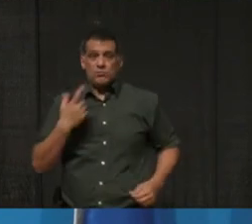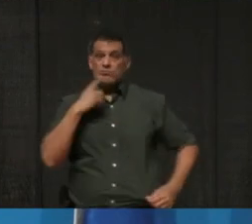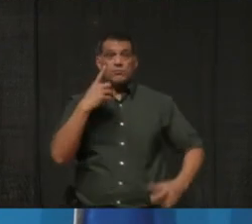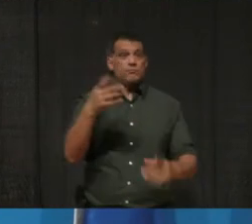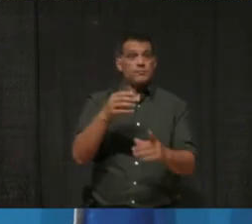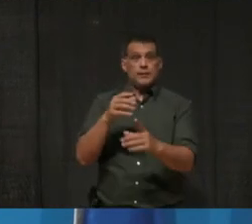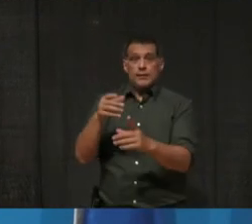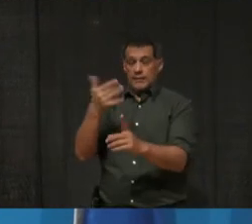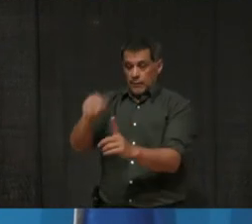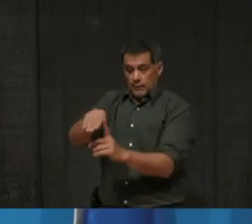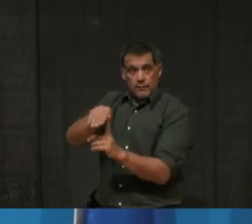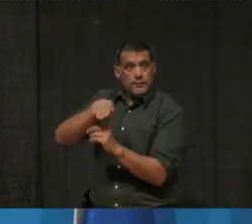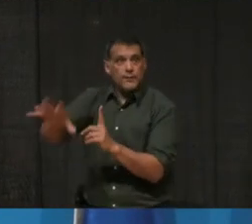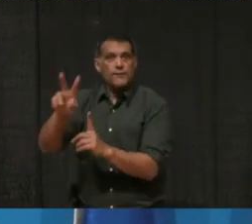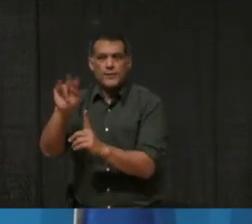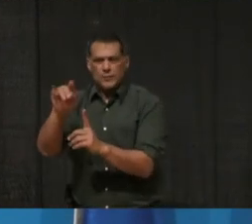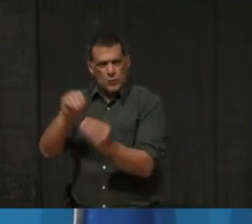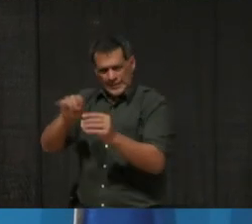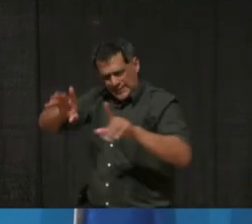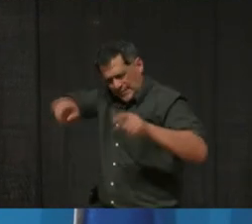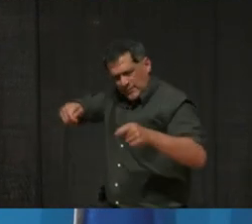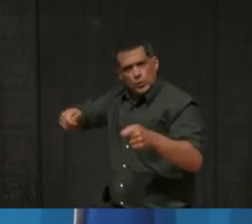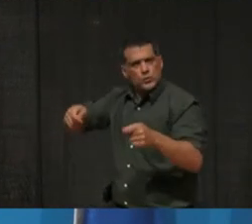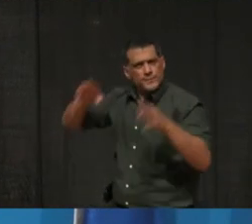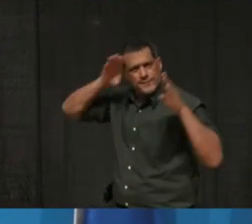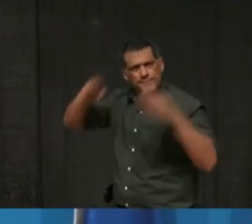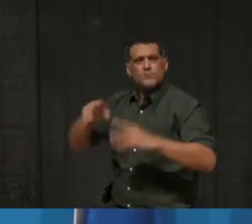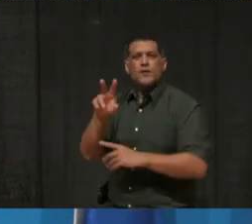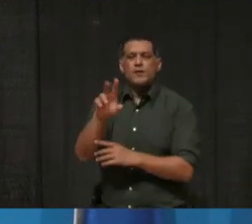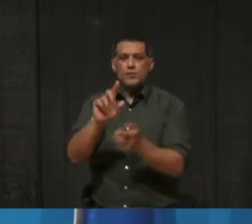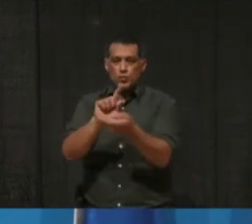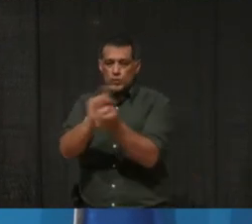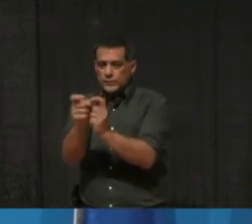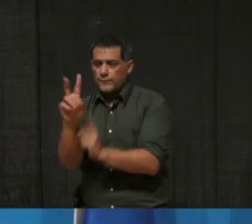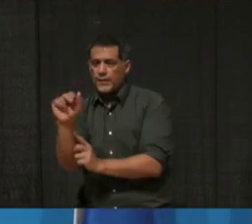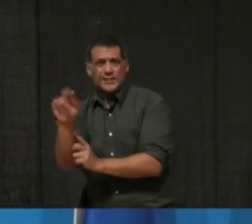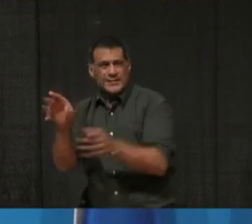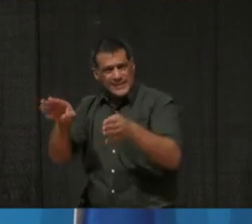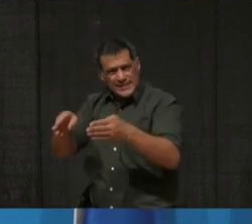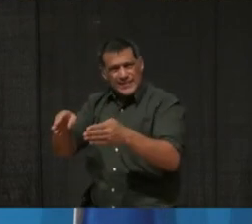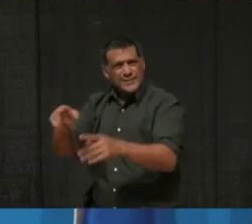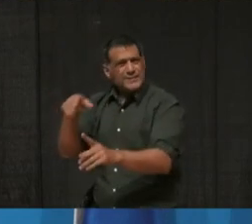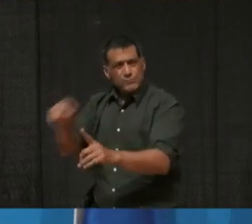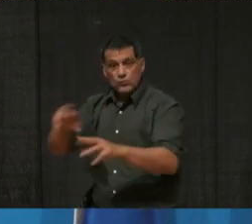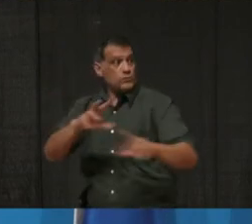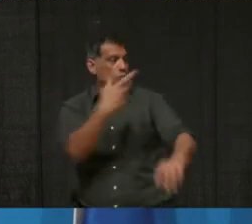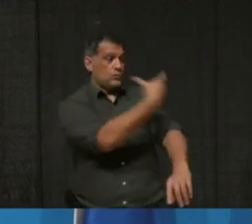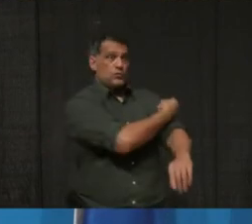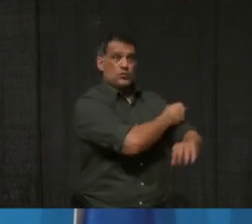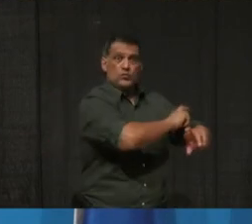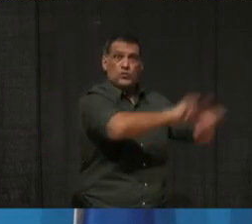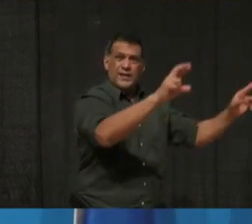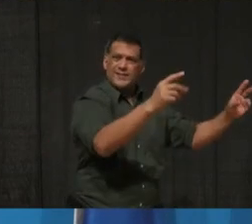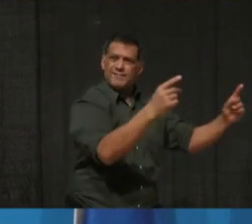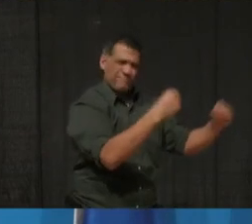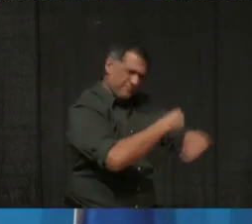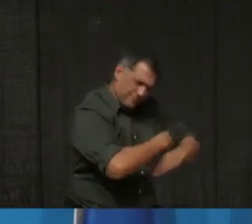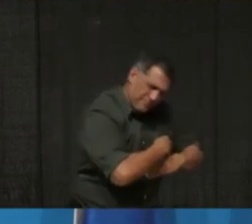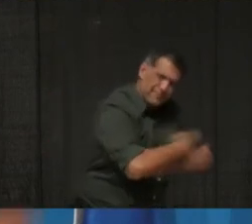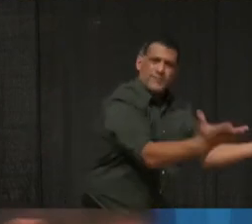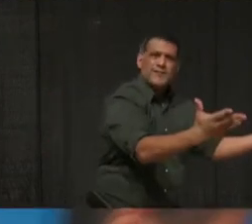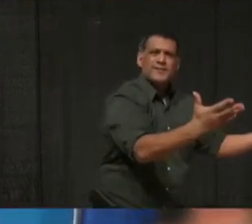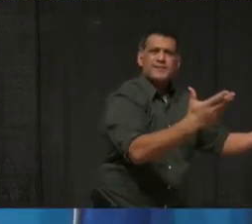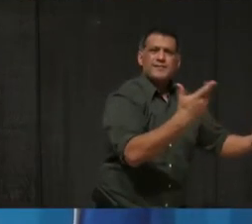down, so that eventually when the vaccine starts to arrive, we can actually really start to change the tail of the tape on this one. Thanks very